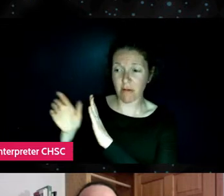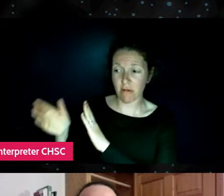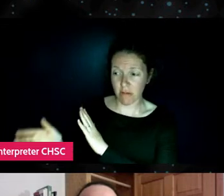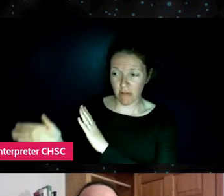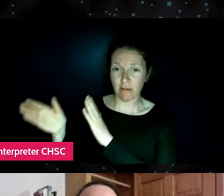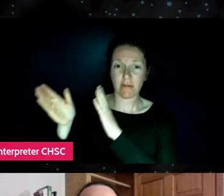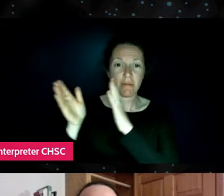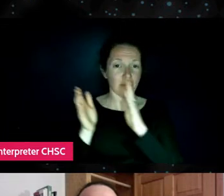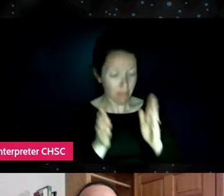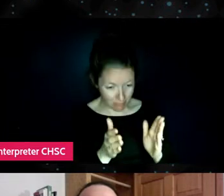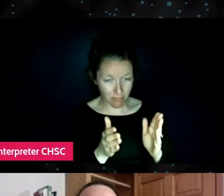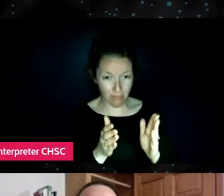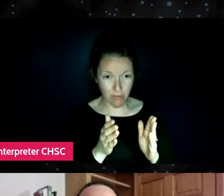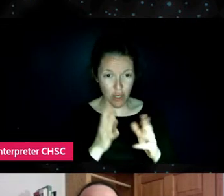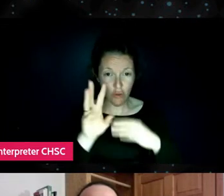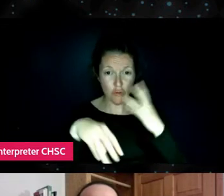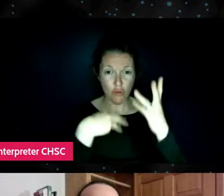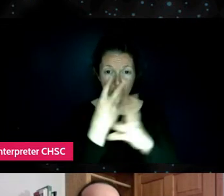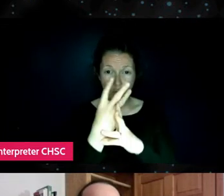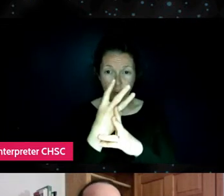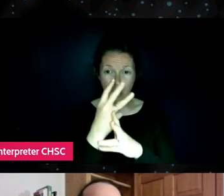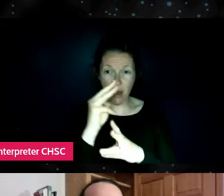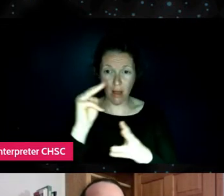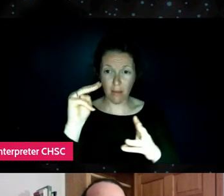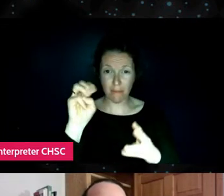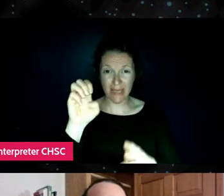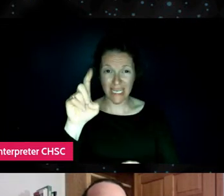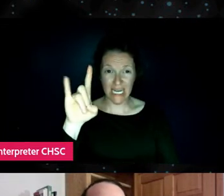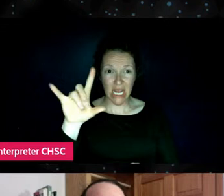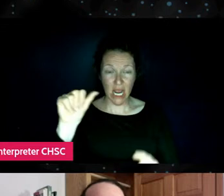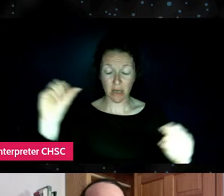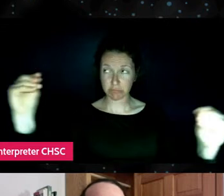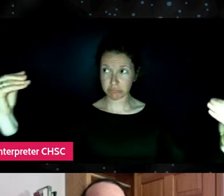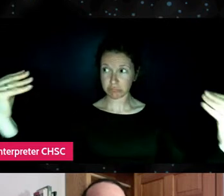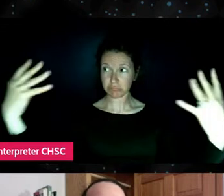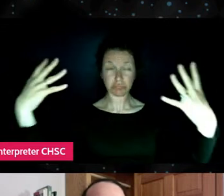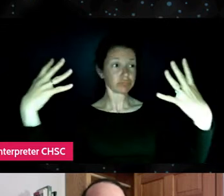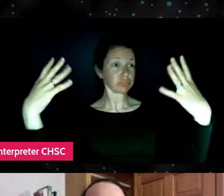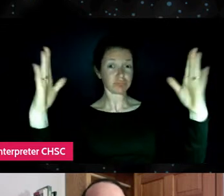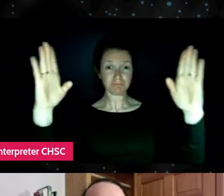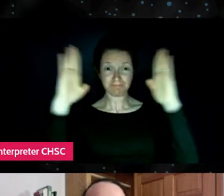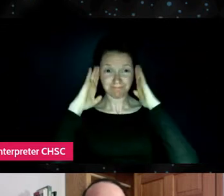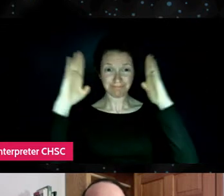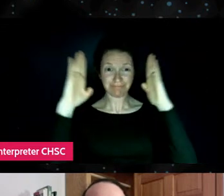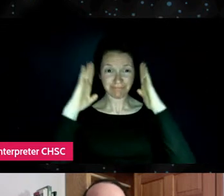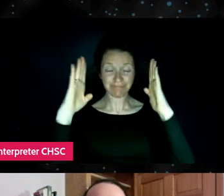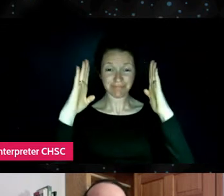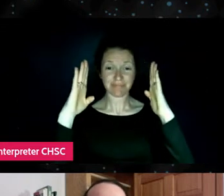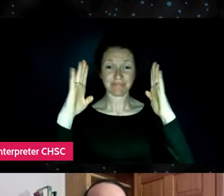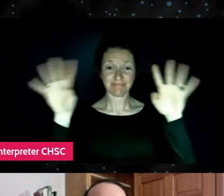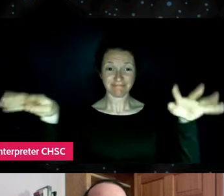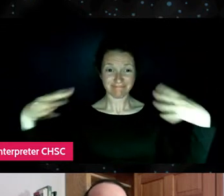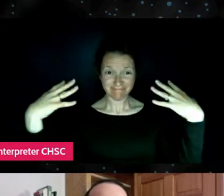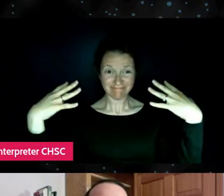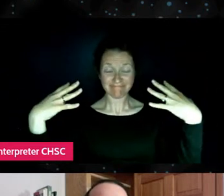global media spotlight has been a very interesting and unique experience.